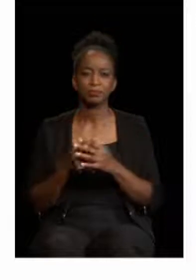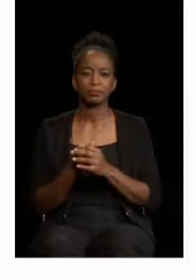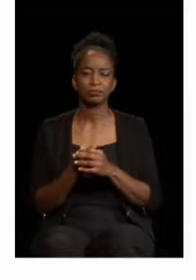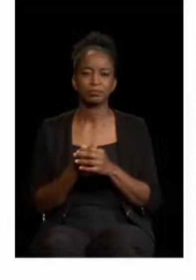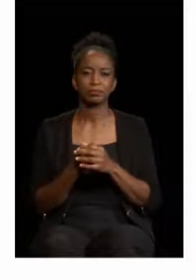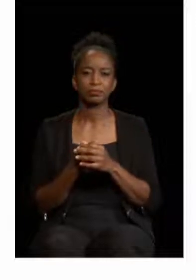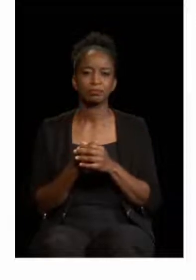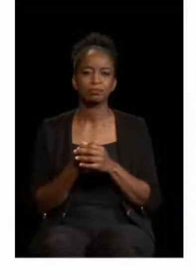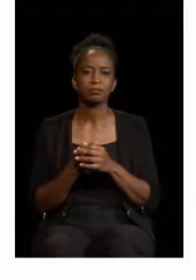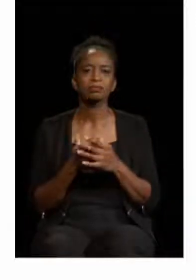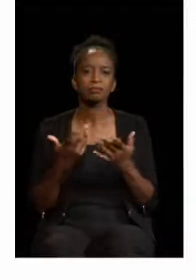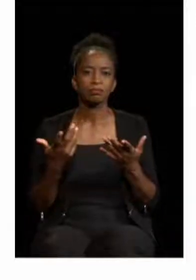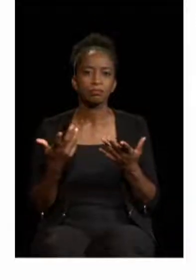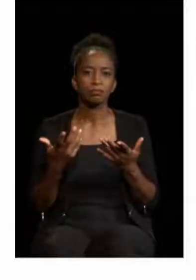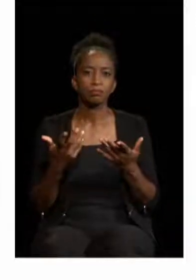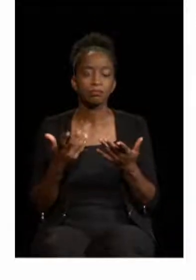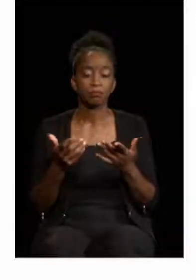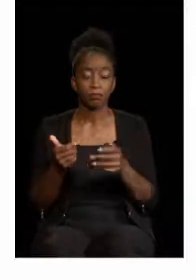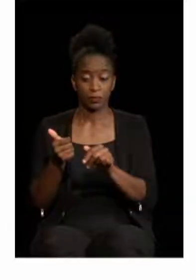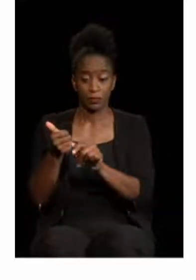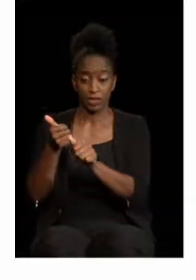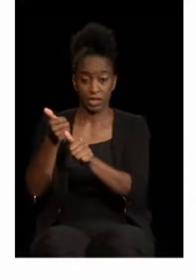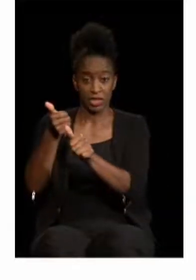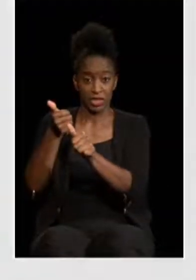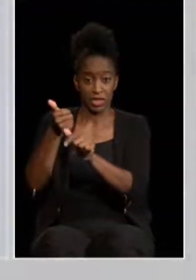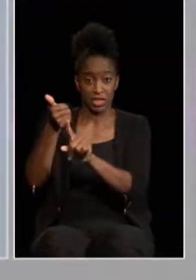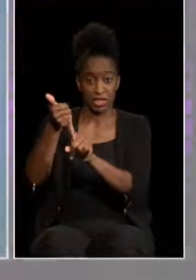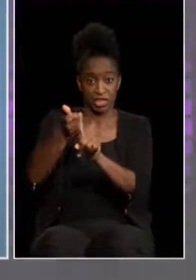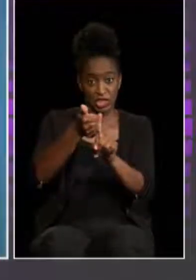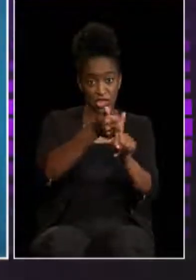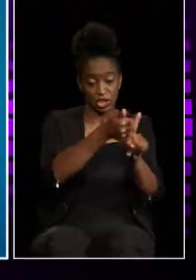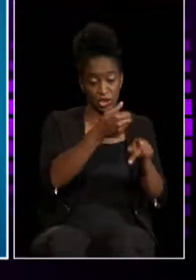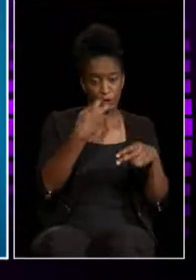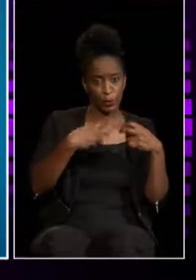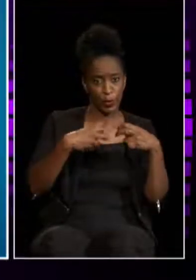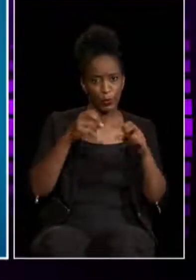easily explainable to the average person.